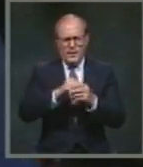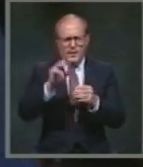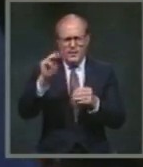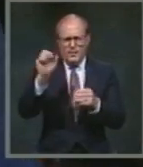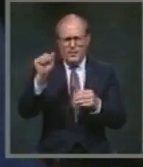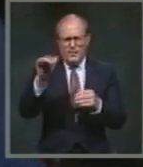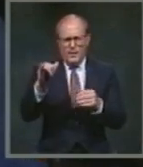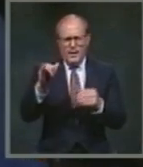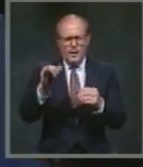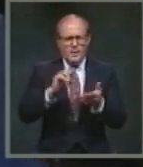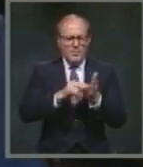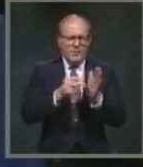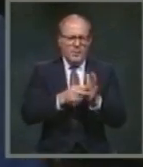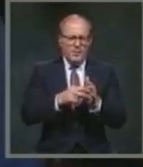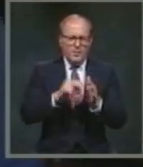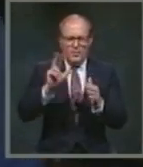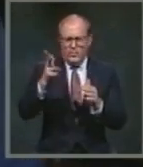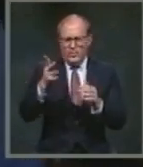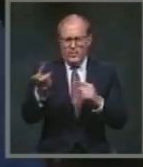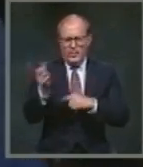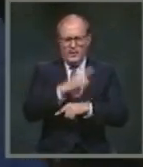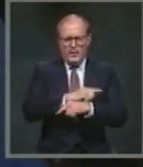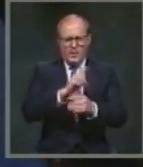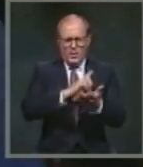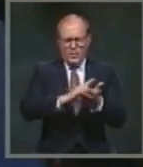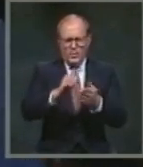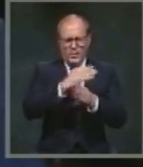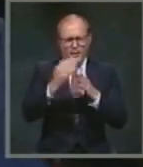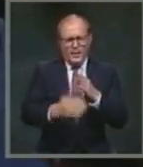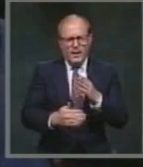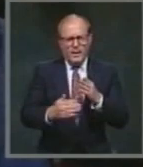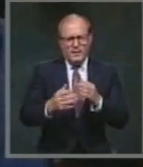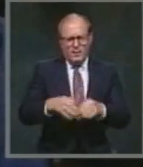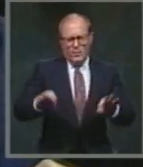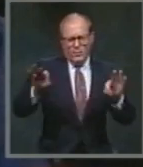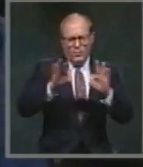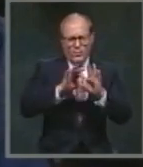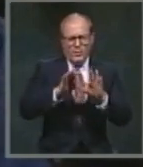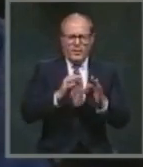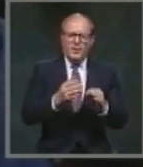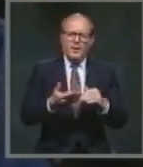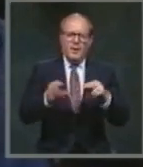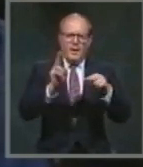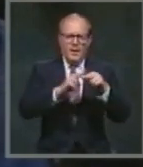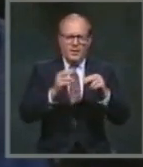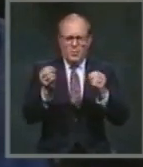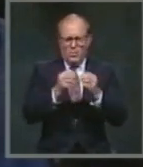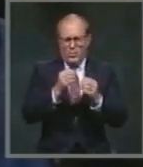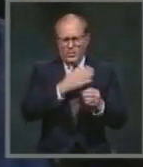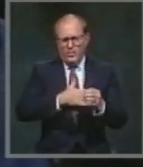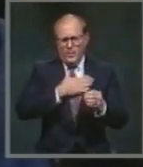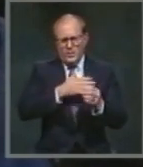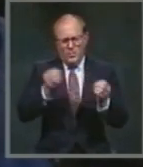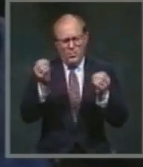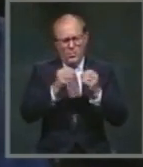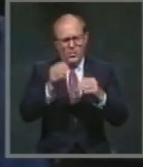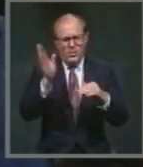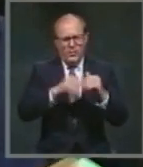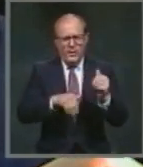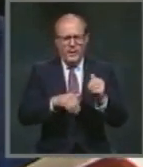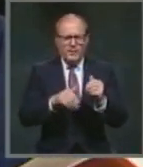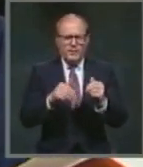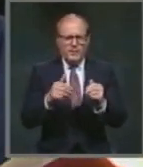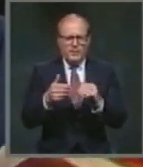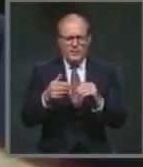three-day weekend, which is important to our modern society and probably adds more to the pleasure of the day than to the memory of the noble dead or